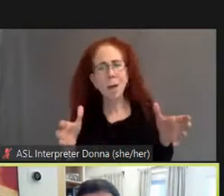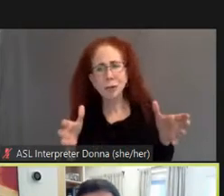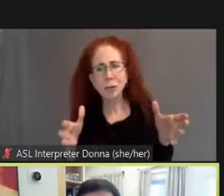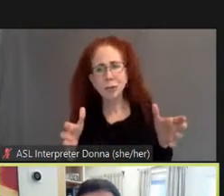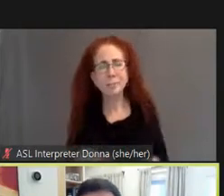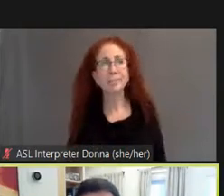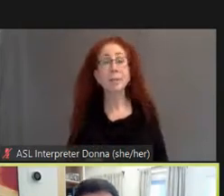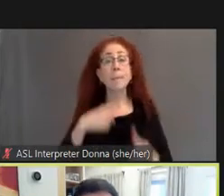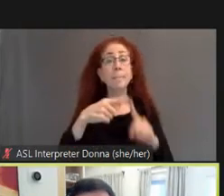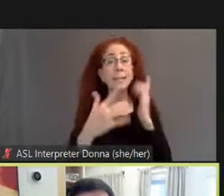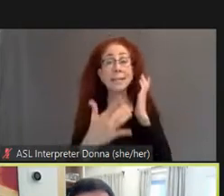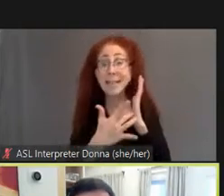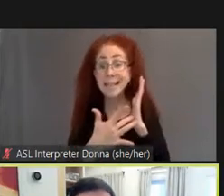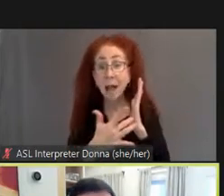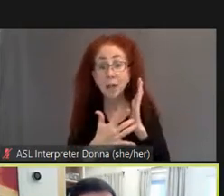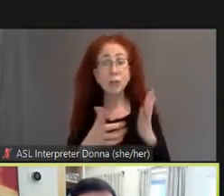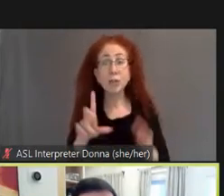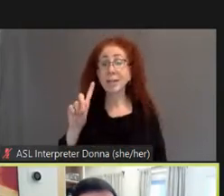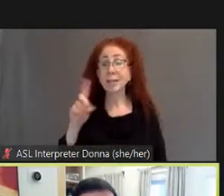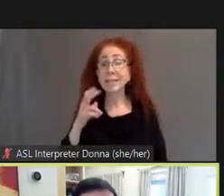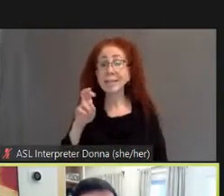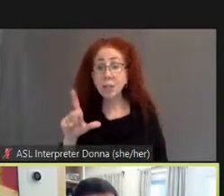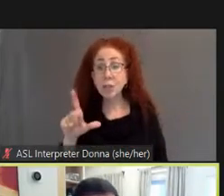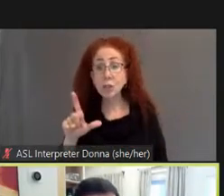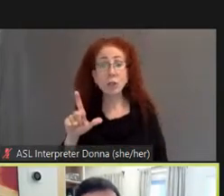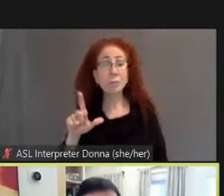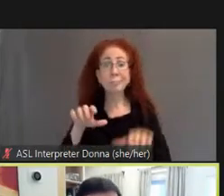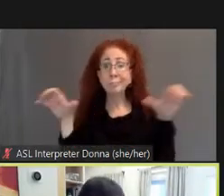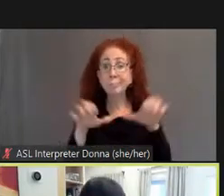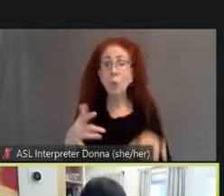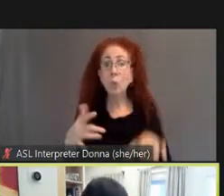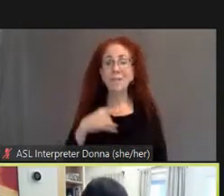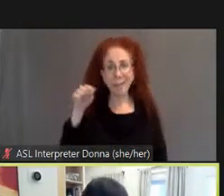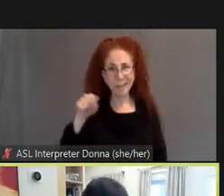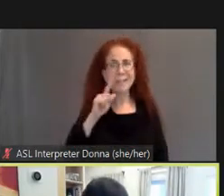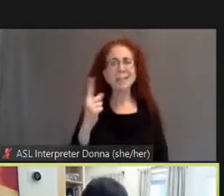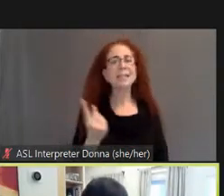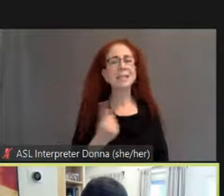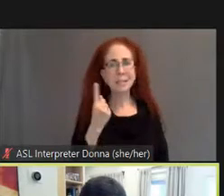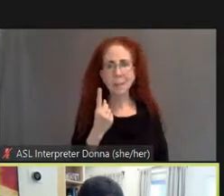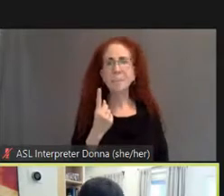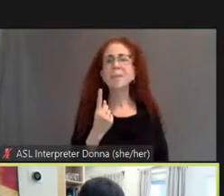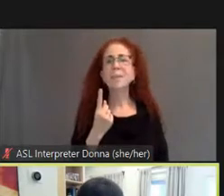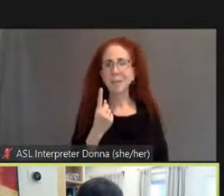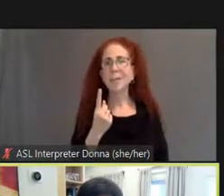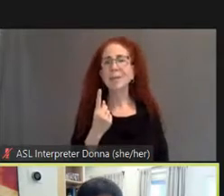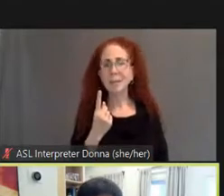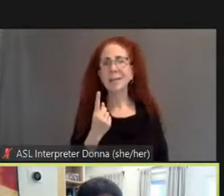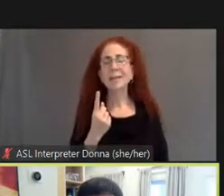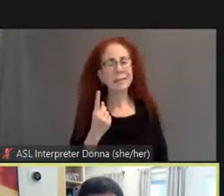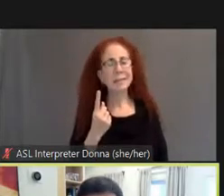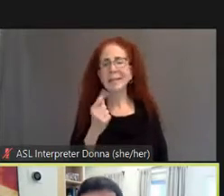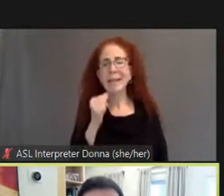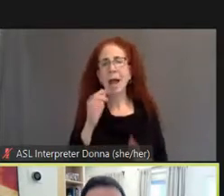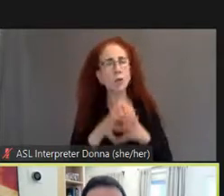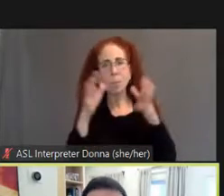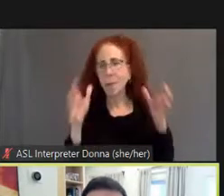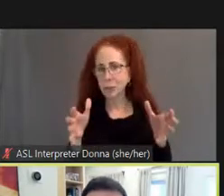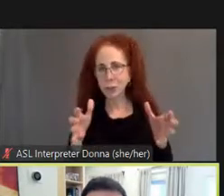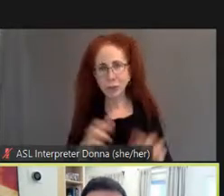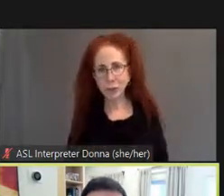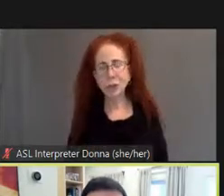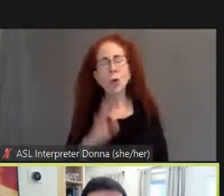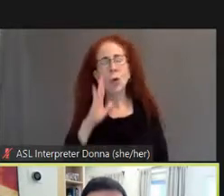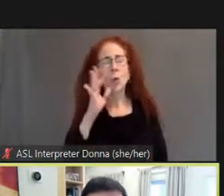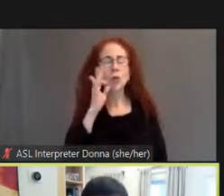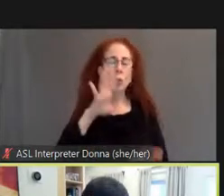technology standpoint, digitally, we think that this is something that the lift isn't too great. You'll soon learn about